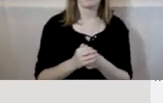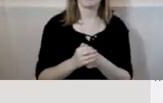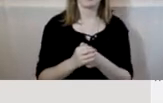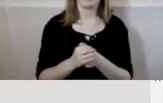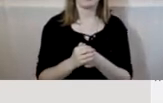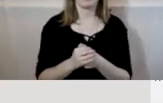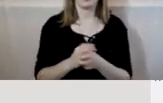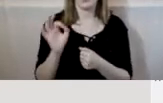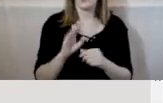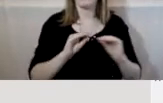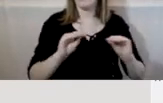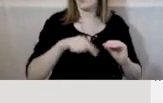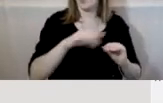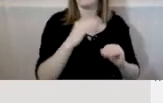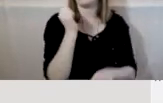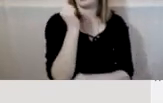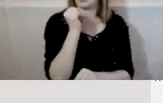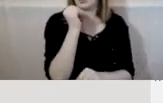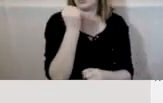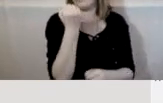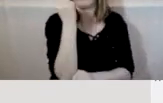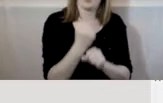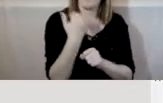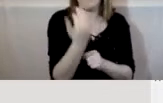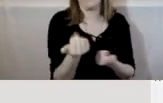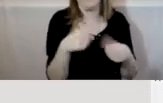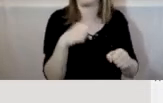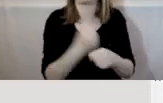work, if